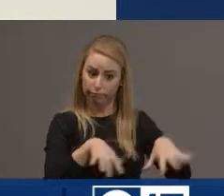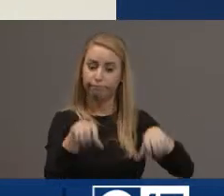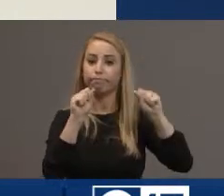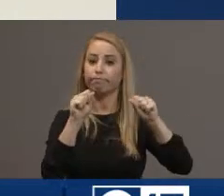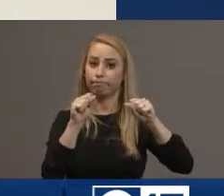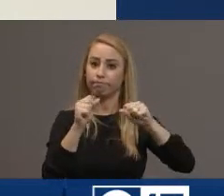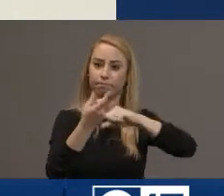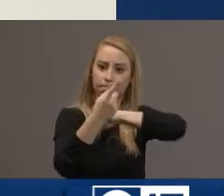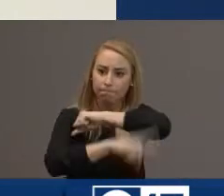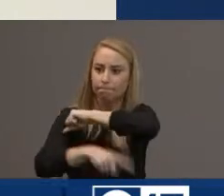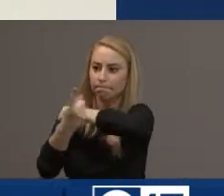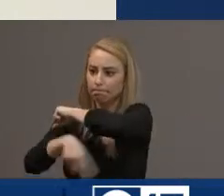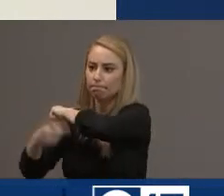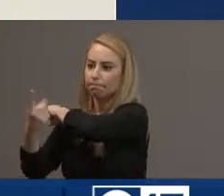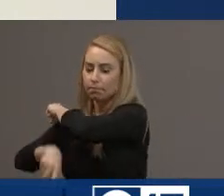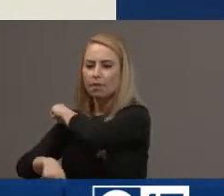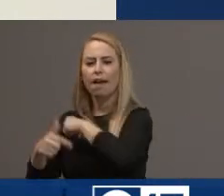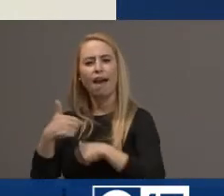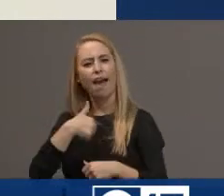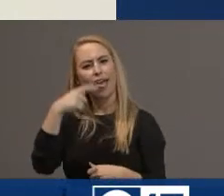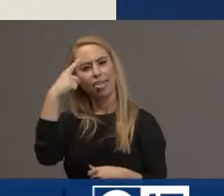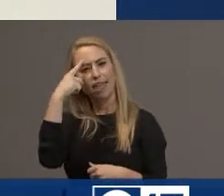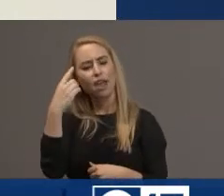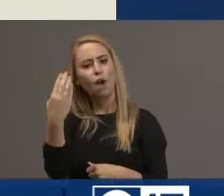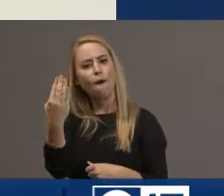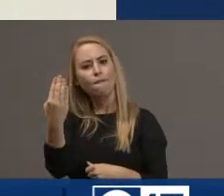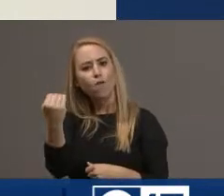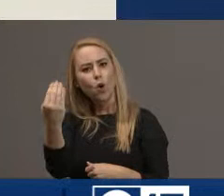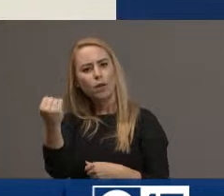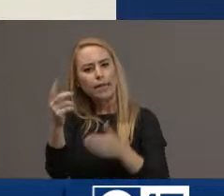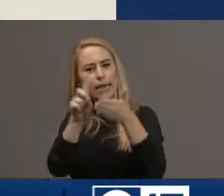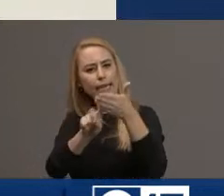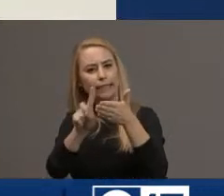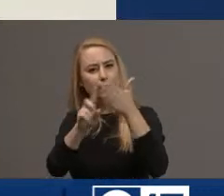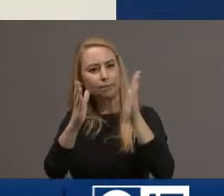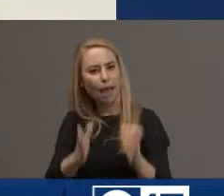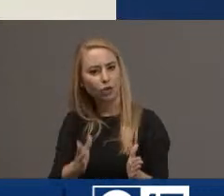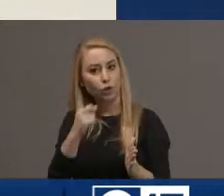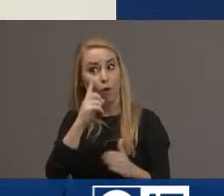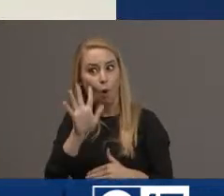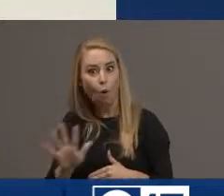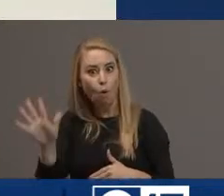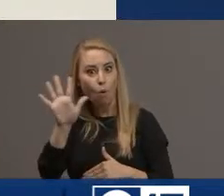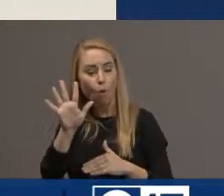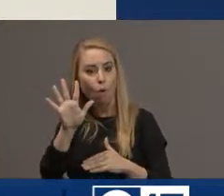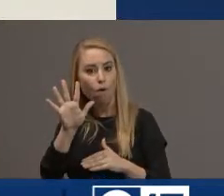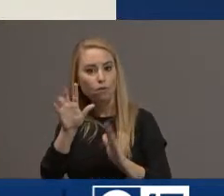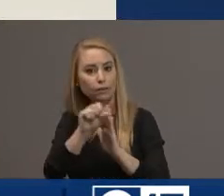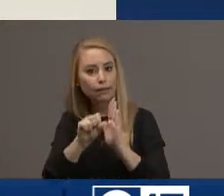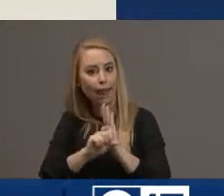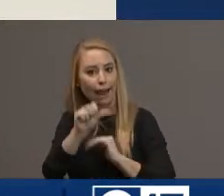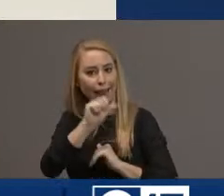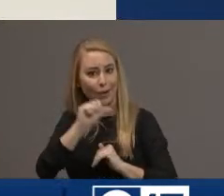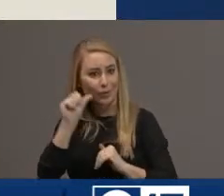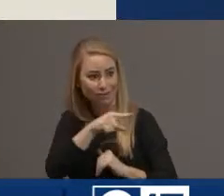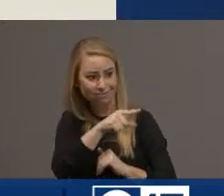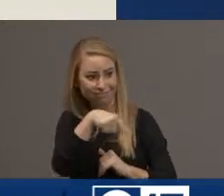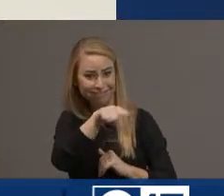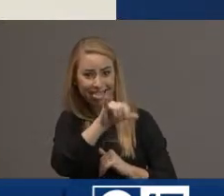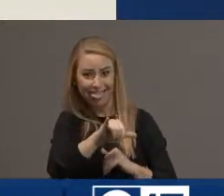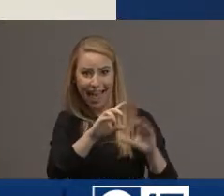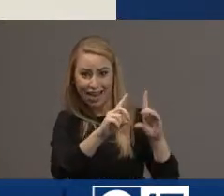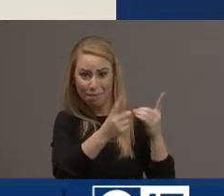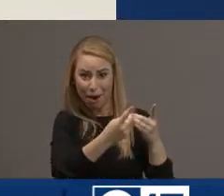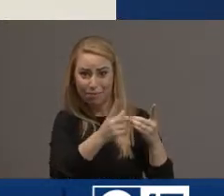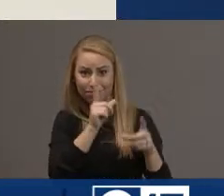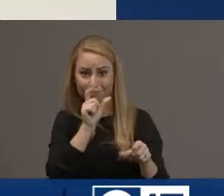acting. I think there's something like 14 inspectors for the entire state. How realistic is it for DLLC to be out there?